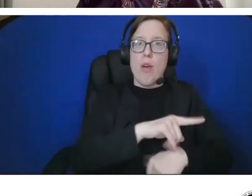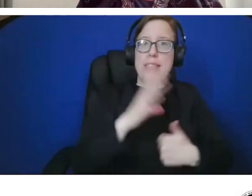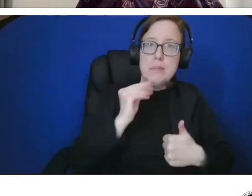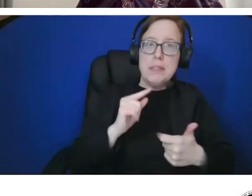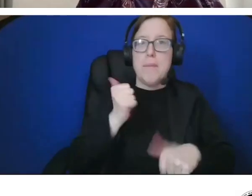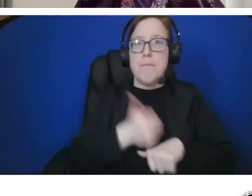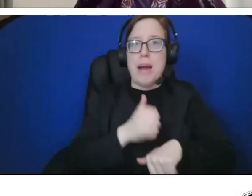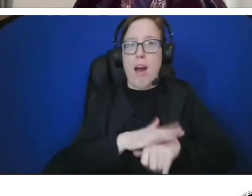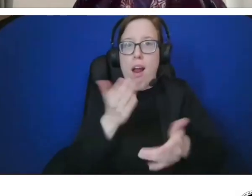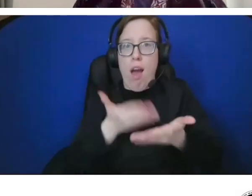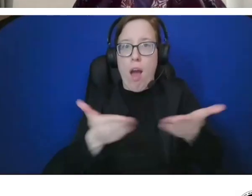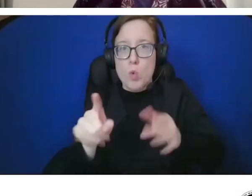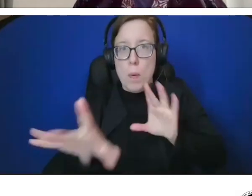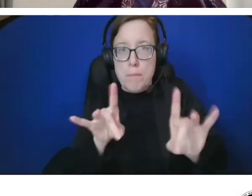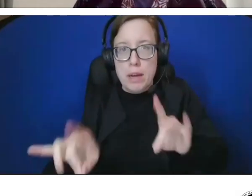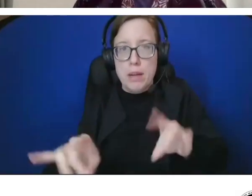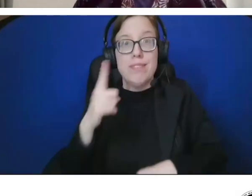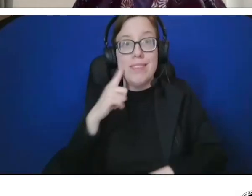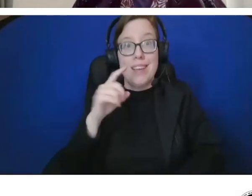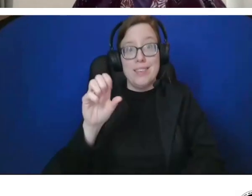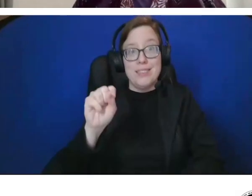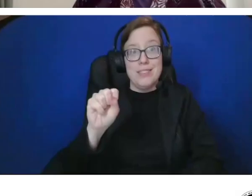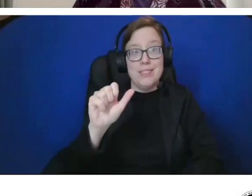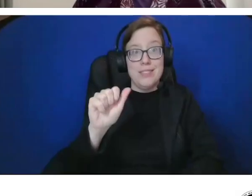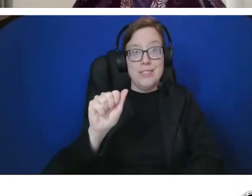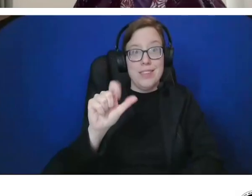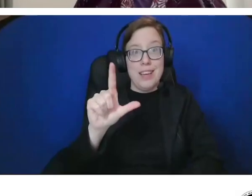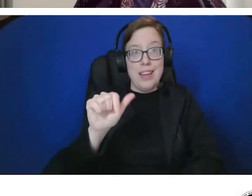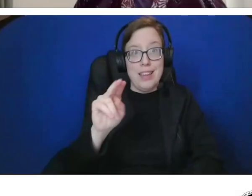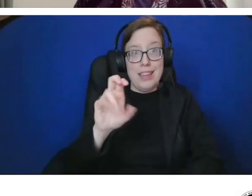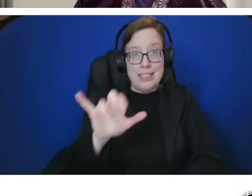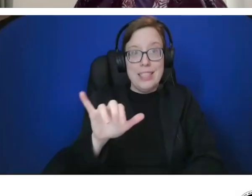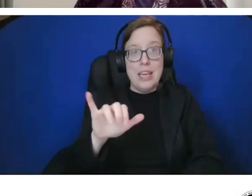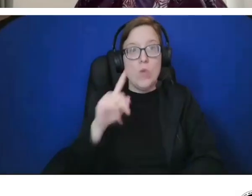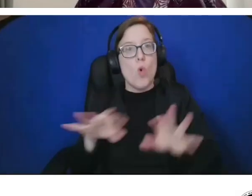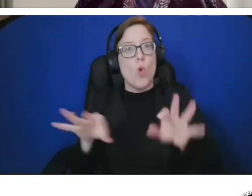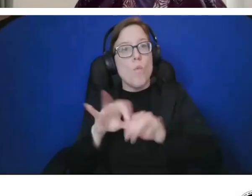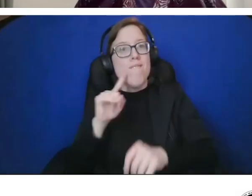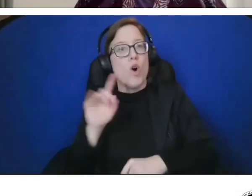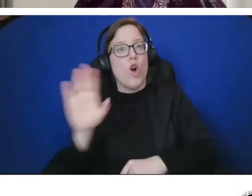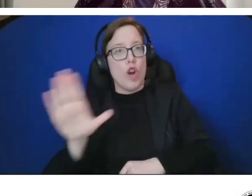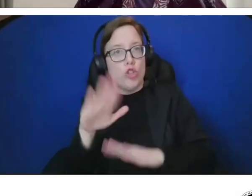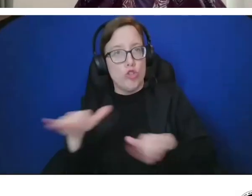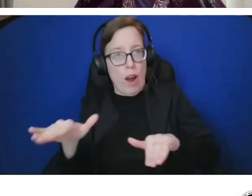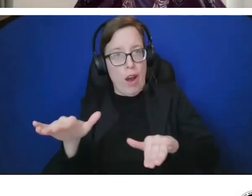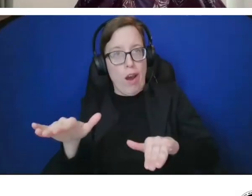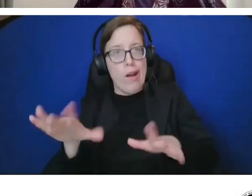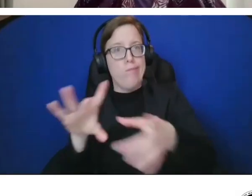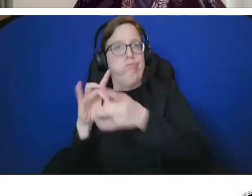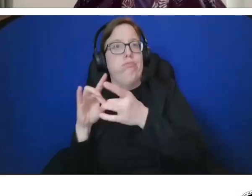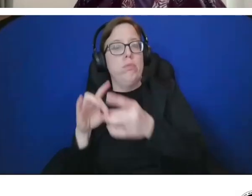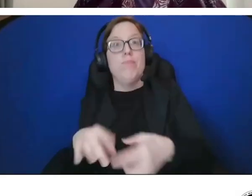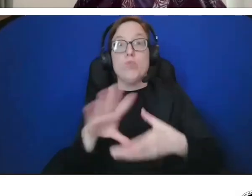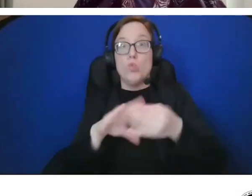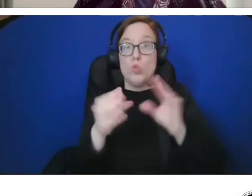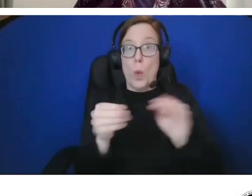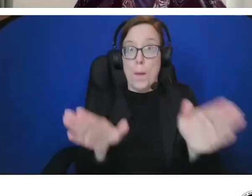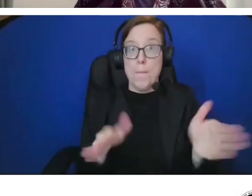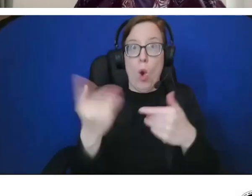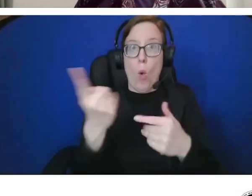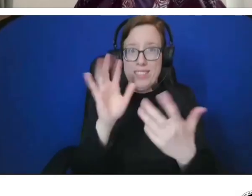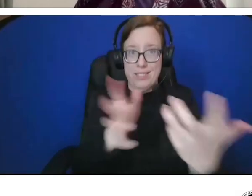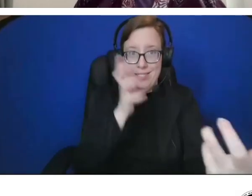you selected. So we're thinking again saliency and what was important to the child. So again, story boxes are